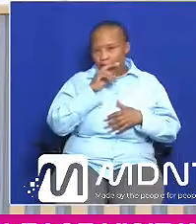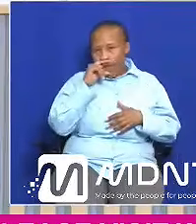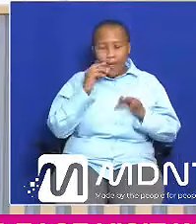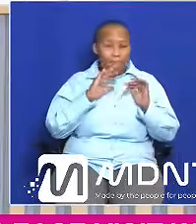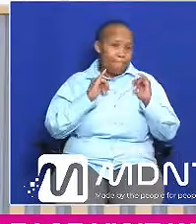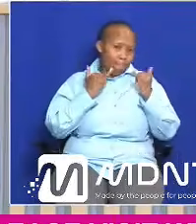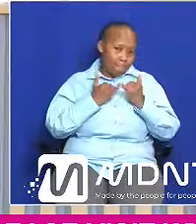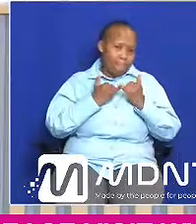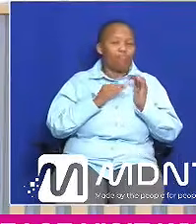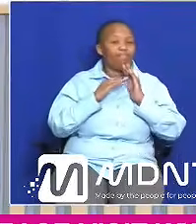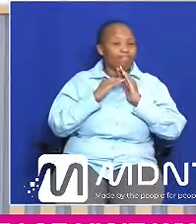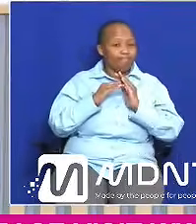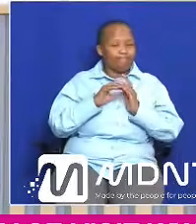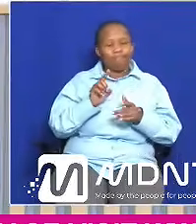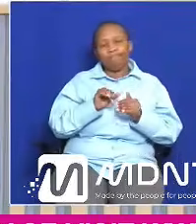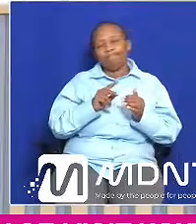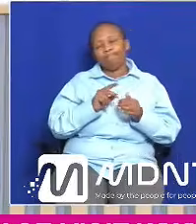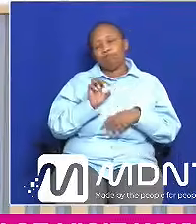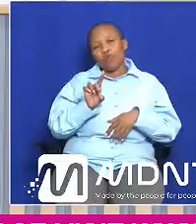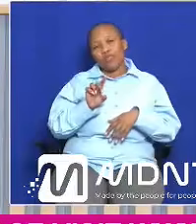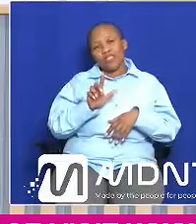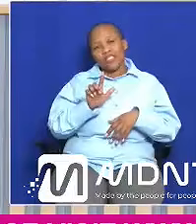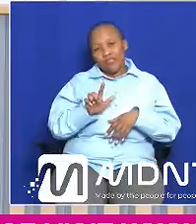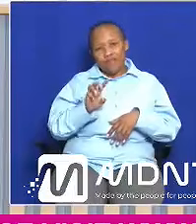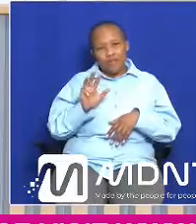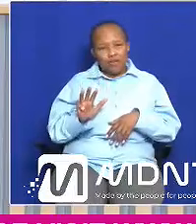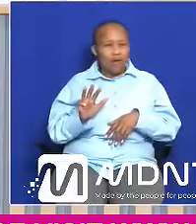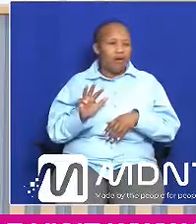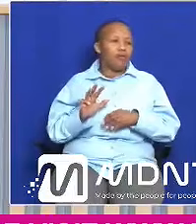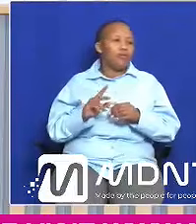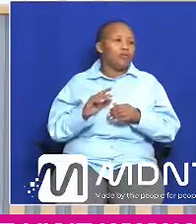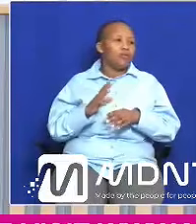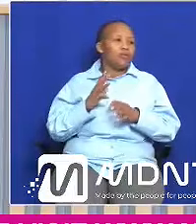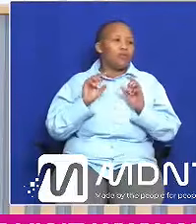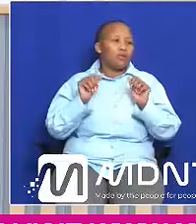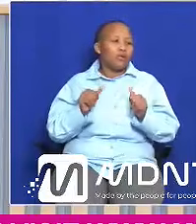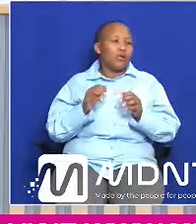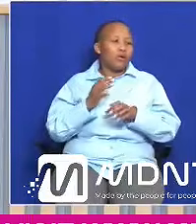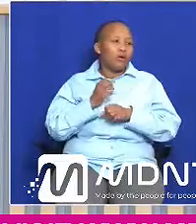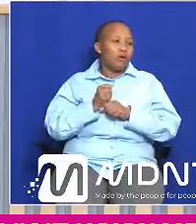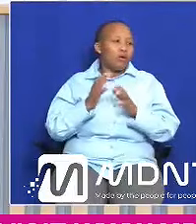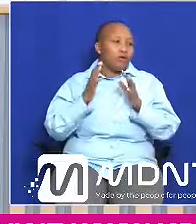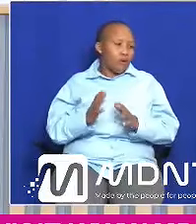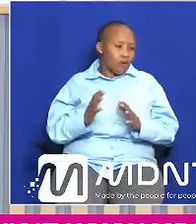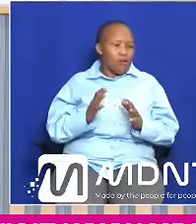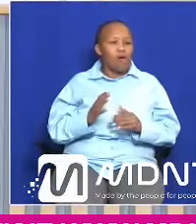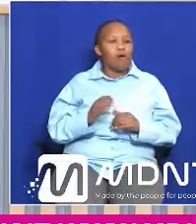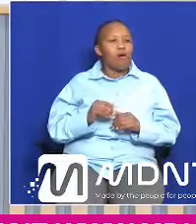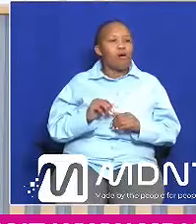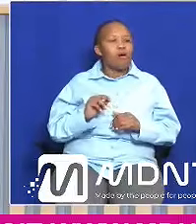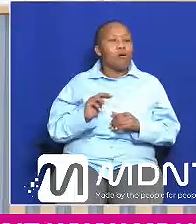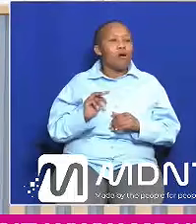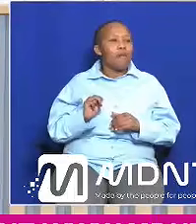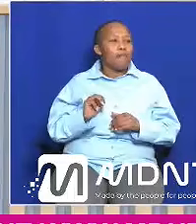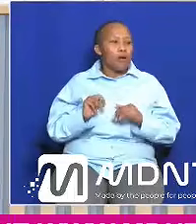example, the account holder is NM 1786. Let me not, yeah. But who actually